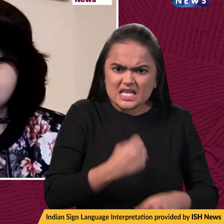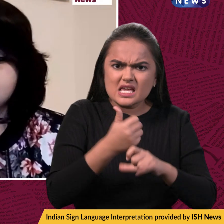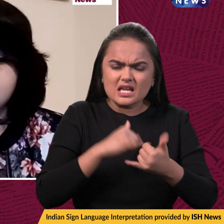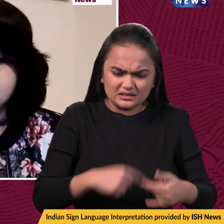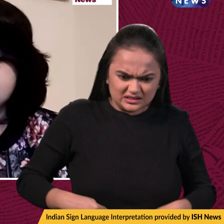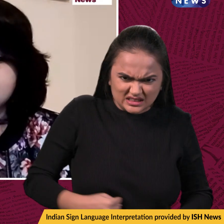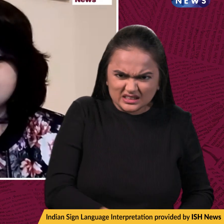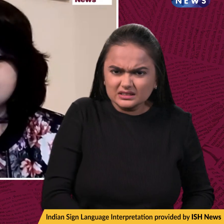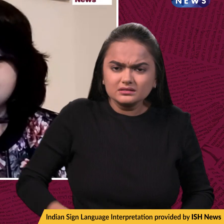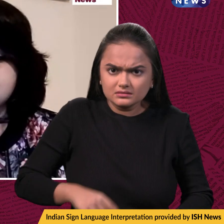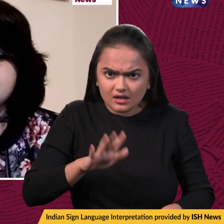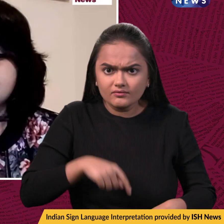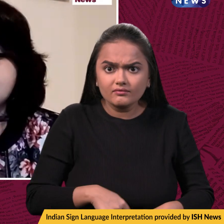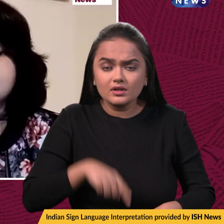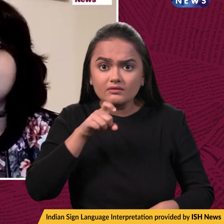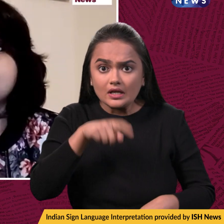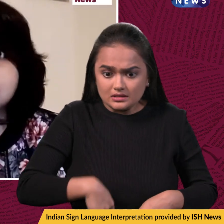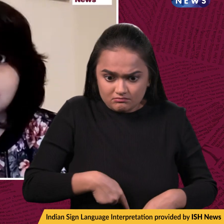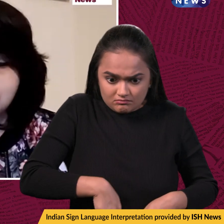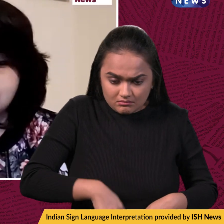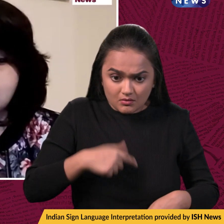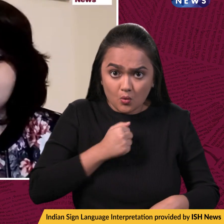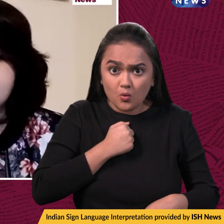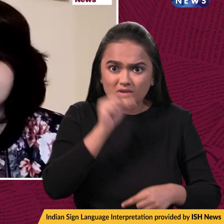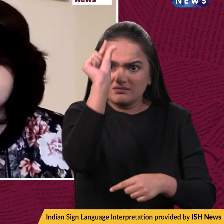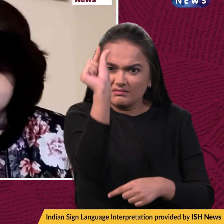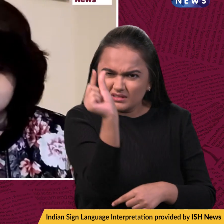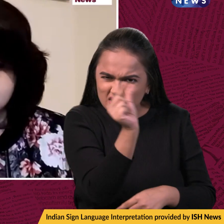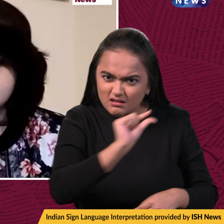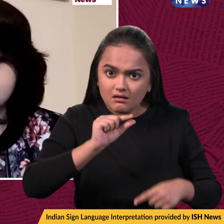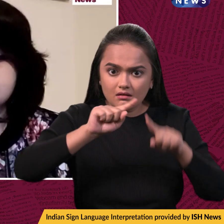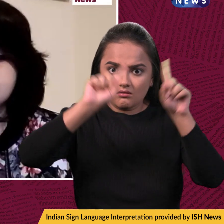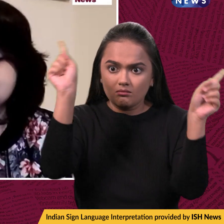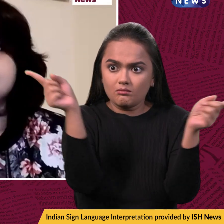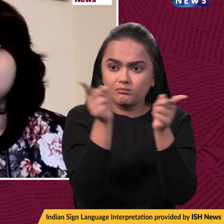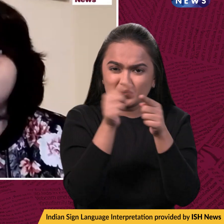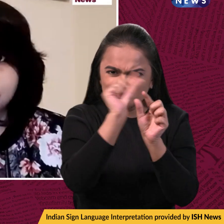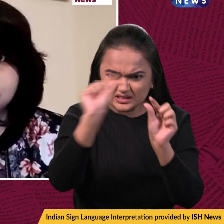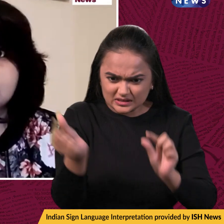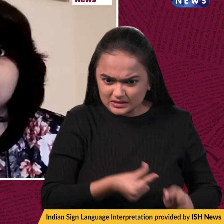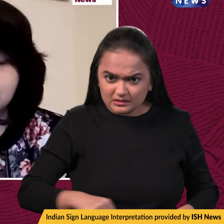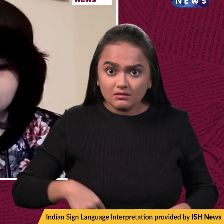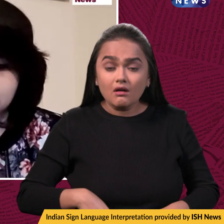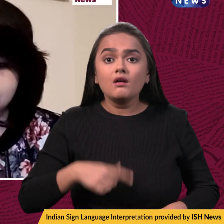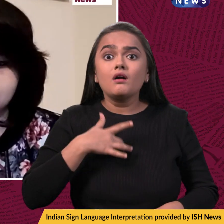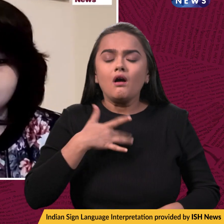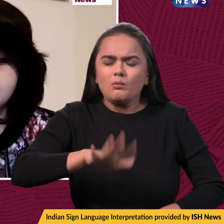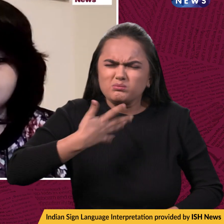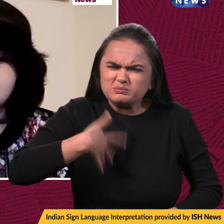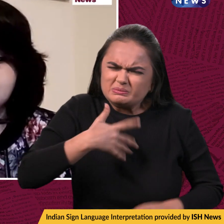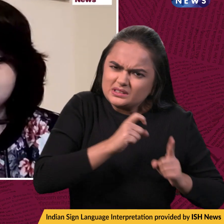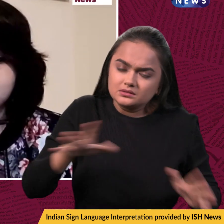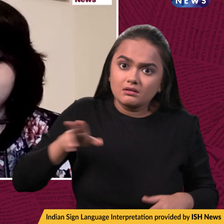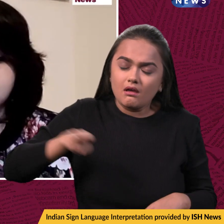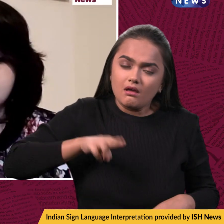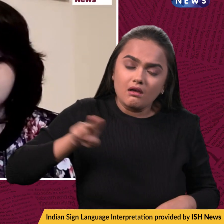illness. Now, the virus causes inflammation of the lining of the stomach and intestines, as well as severe vomiting and diarrhea. Now,